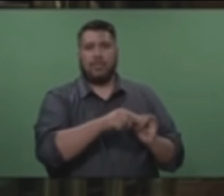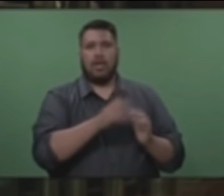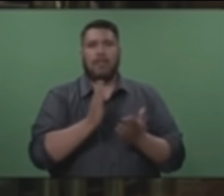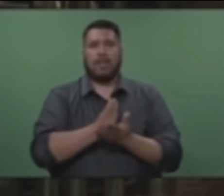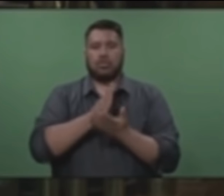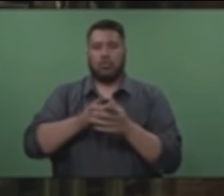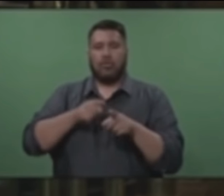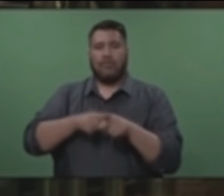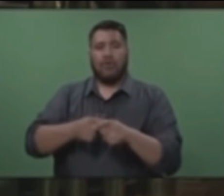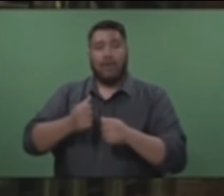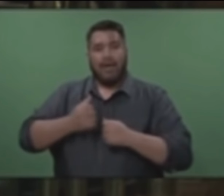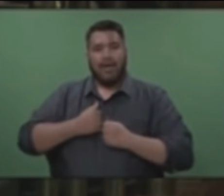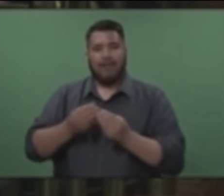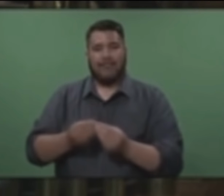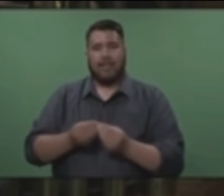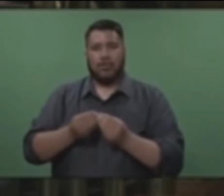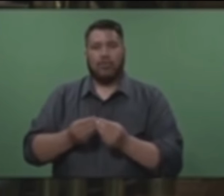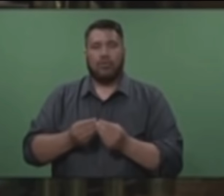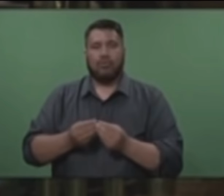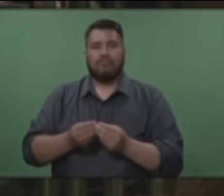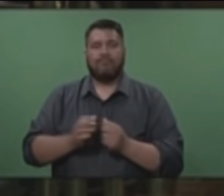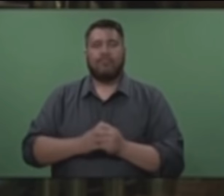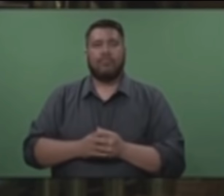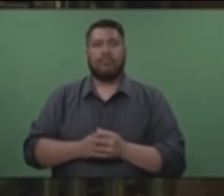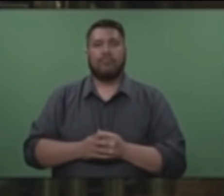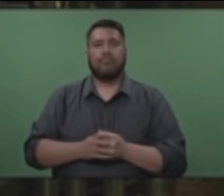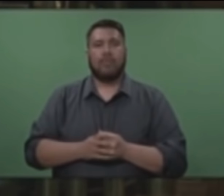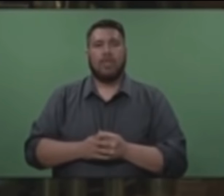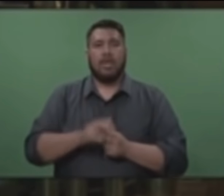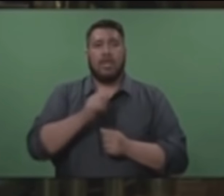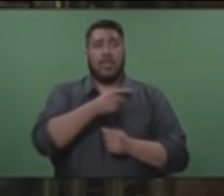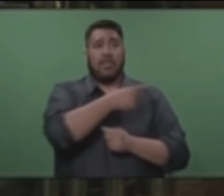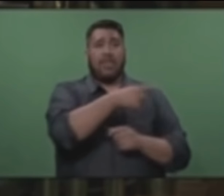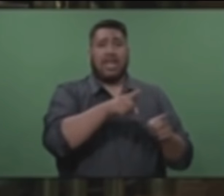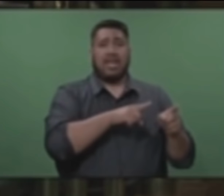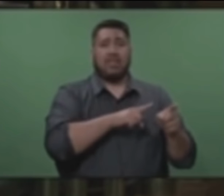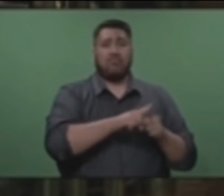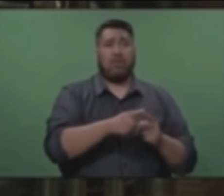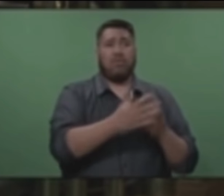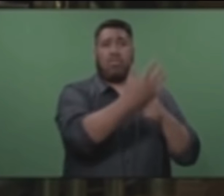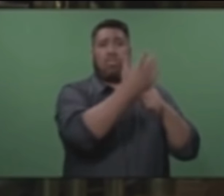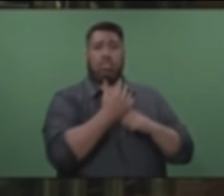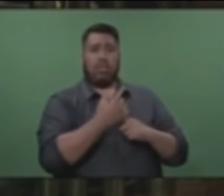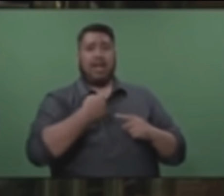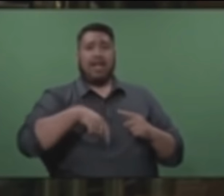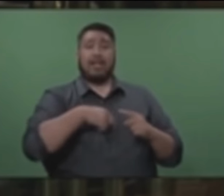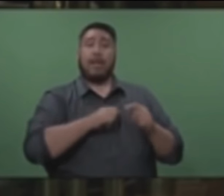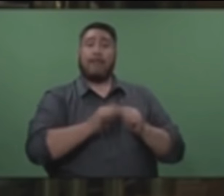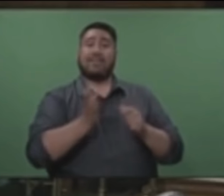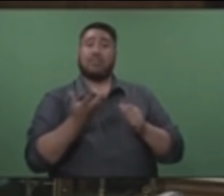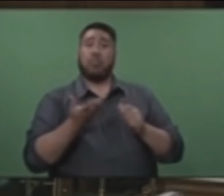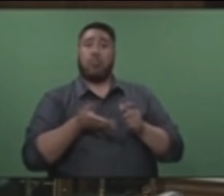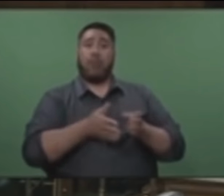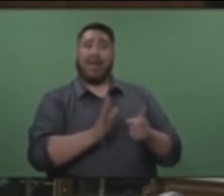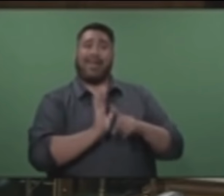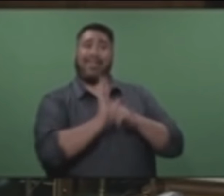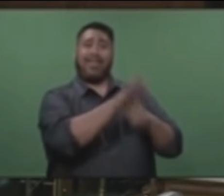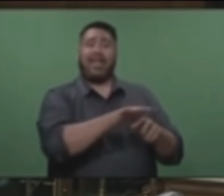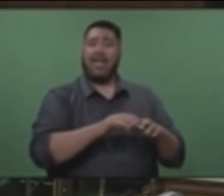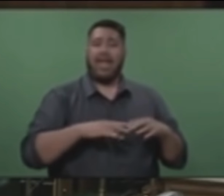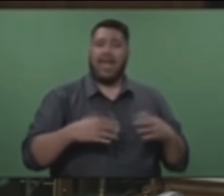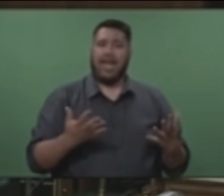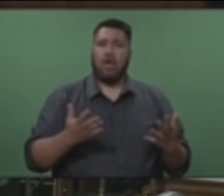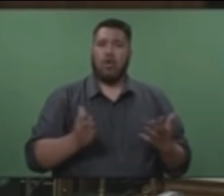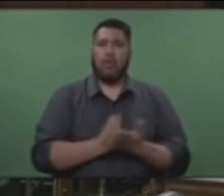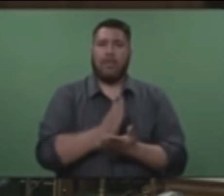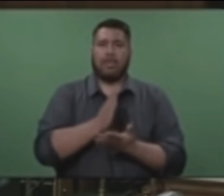way to show defiance is to refuse to erode our free society. But so much